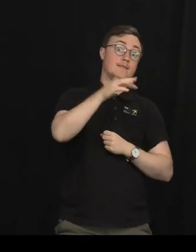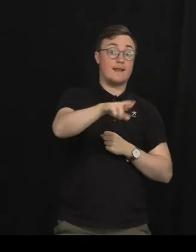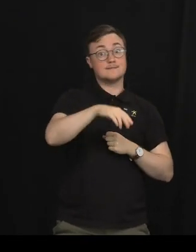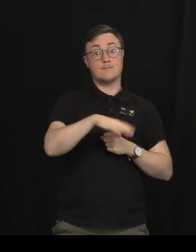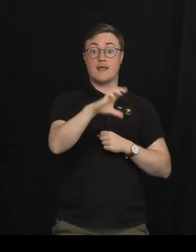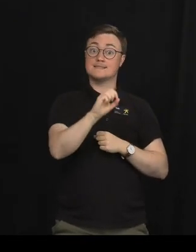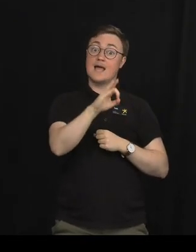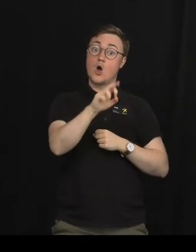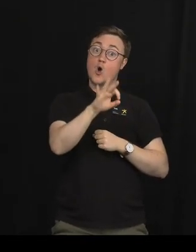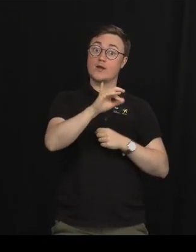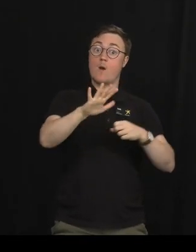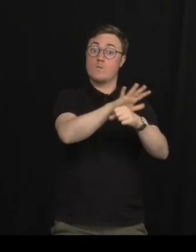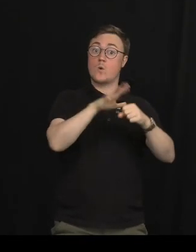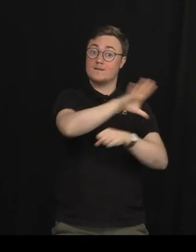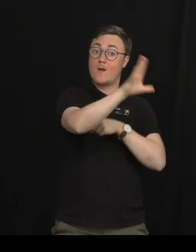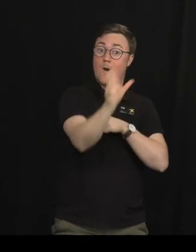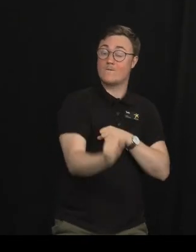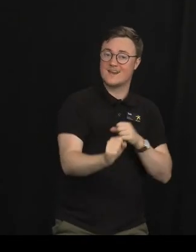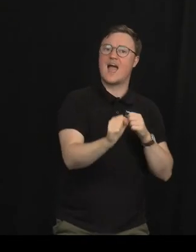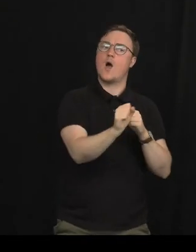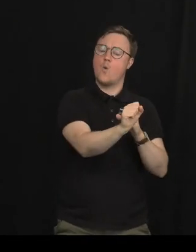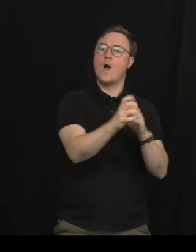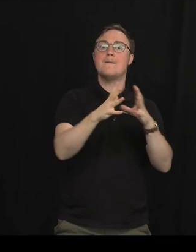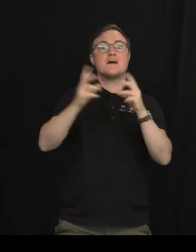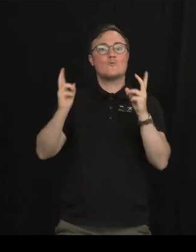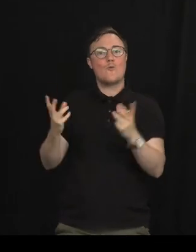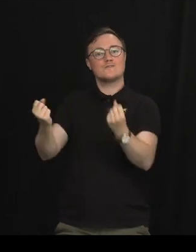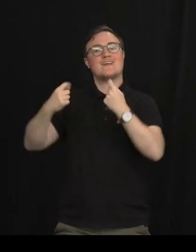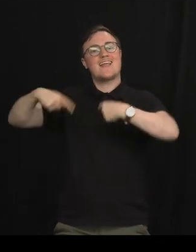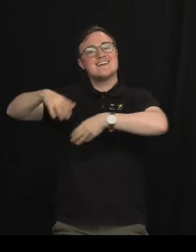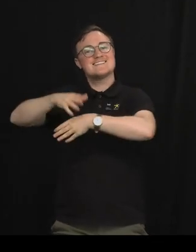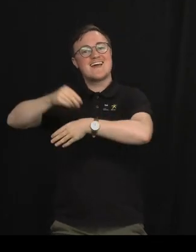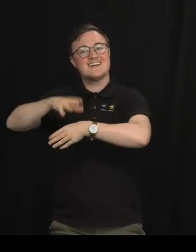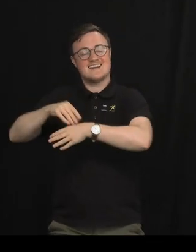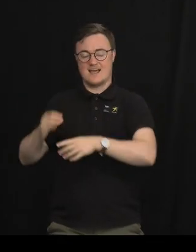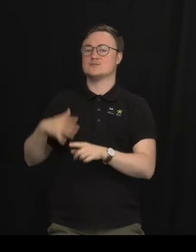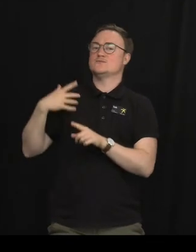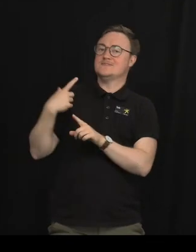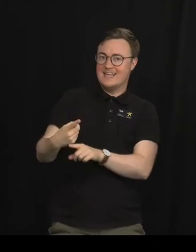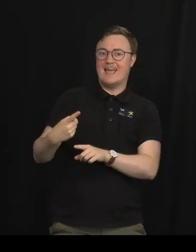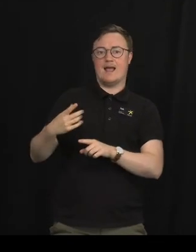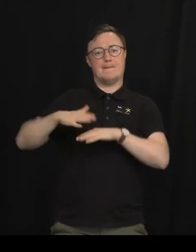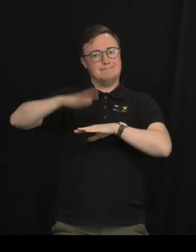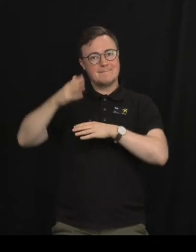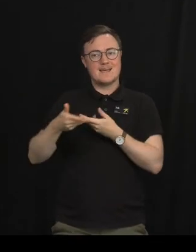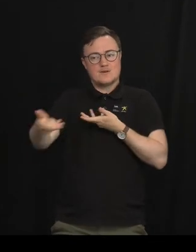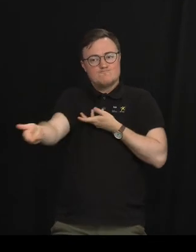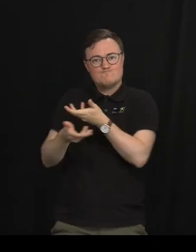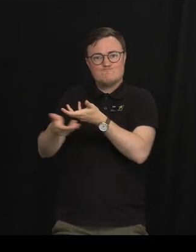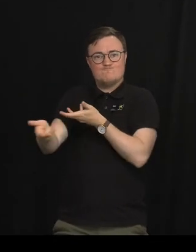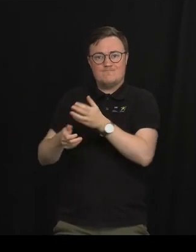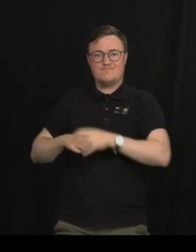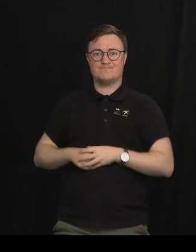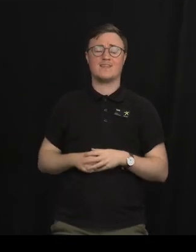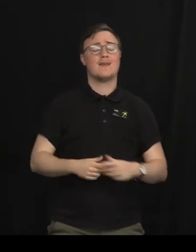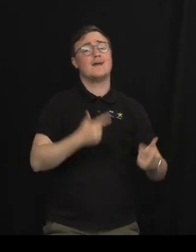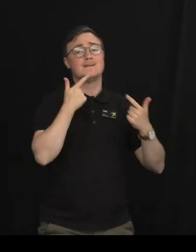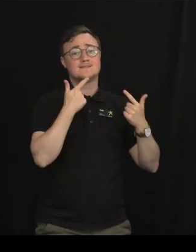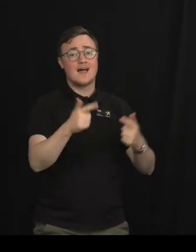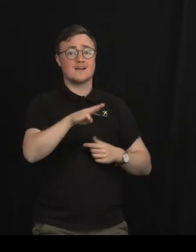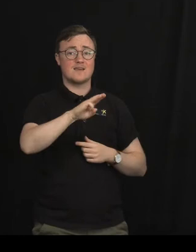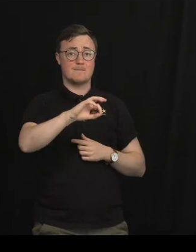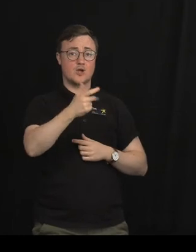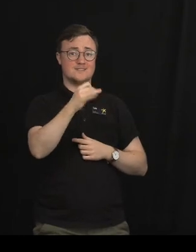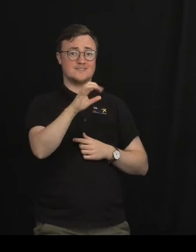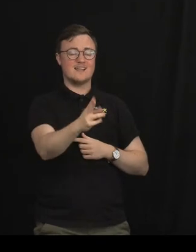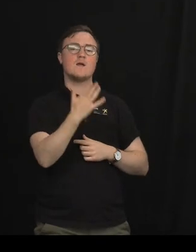or Africa, for example. So that's how I would take it in the first round. Great, thank you so much, Martin. I'm glad you pointed out that many